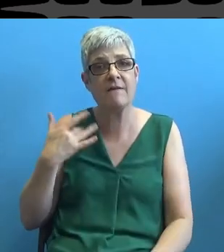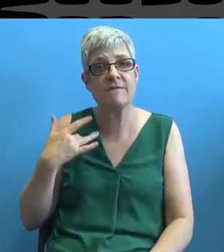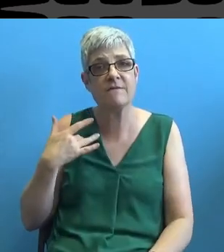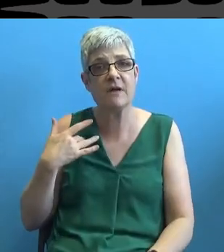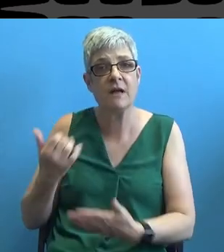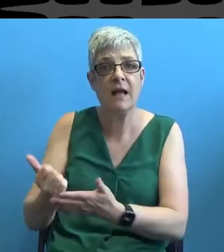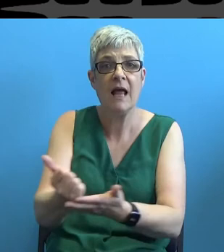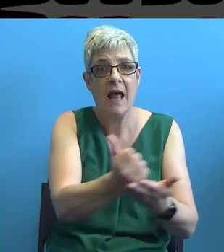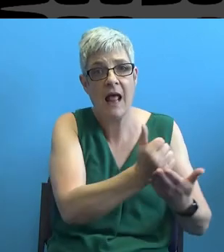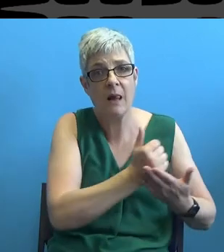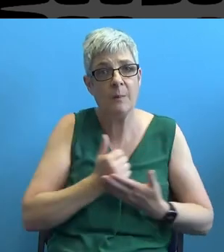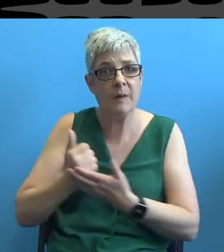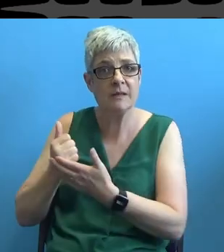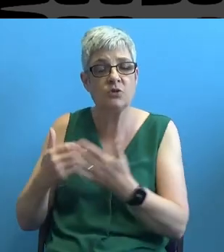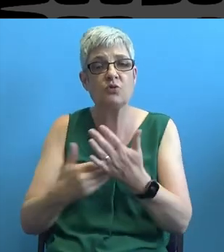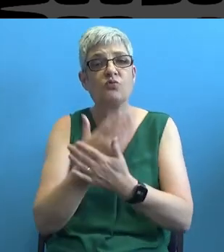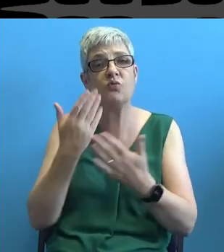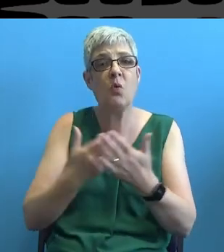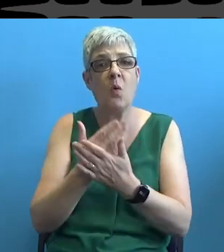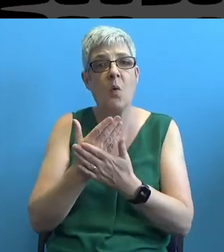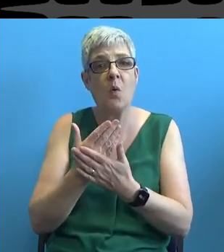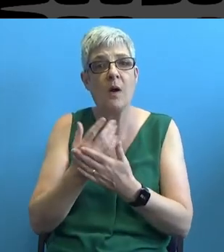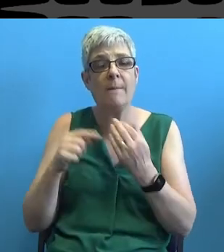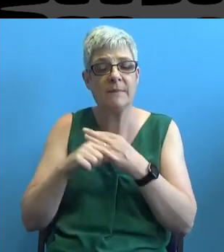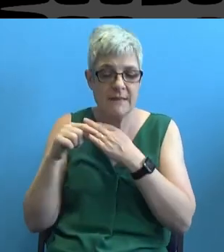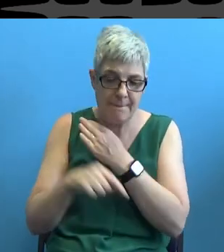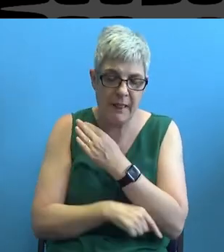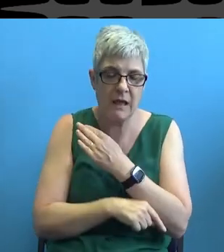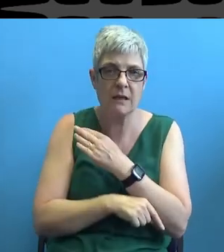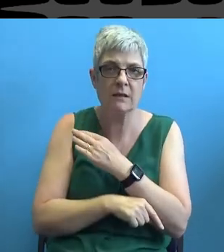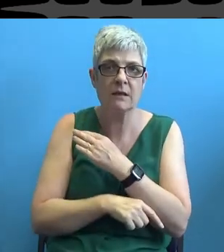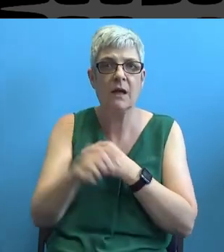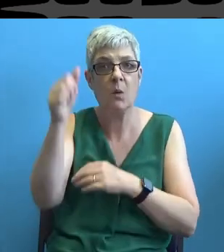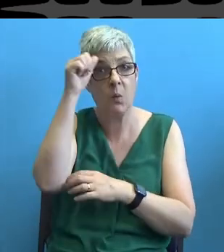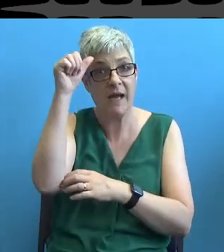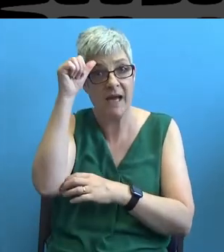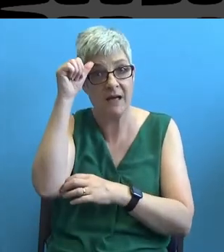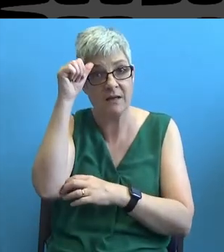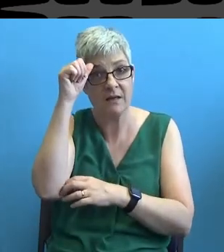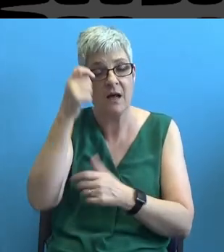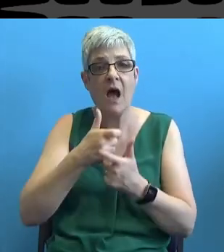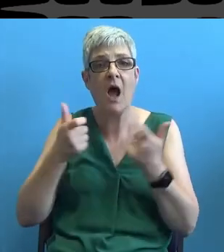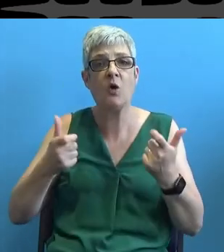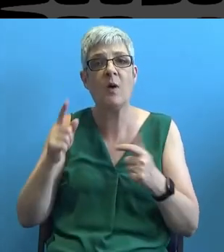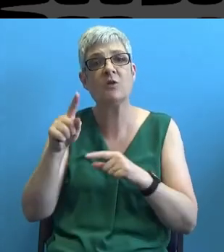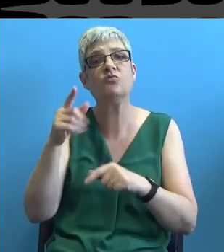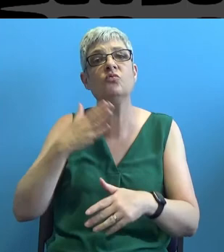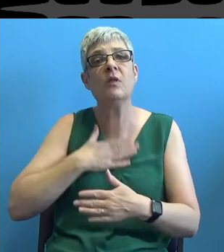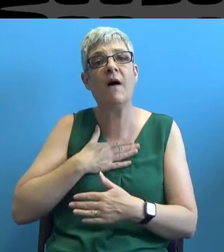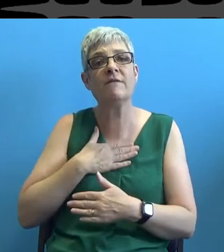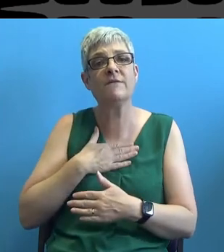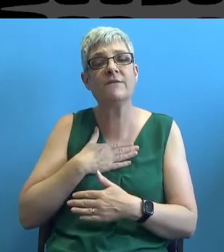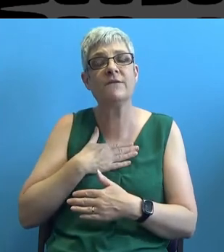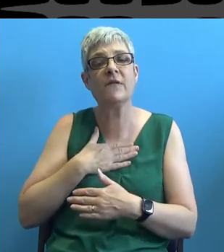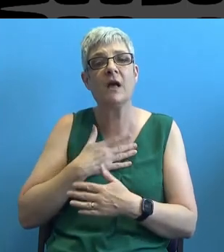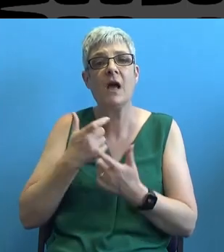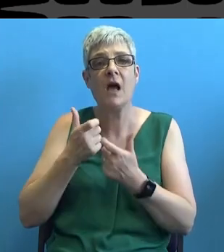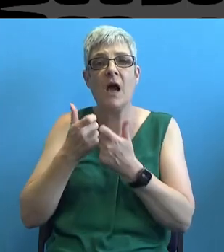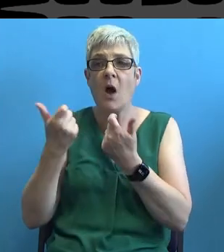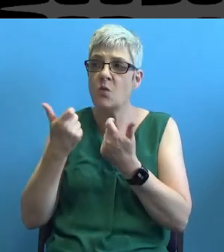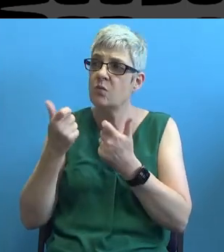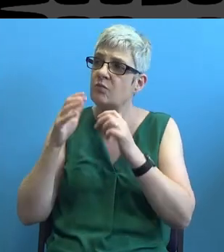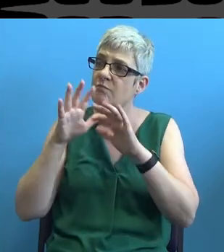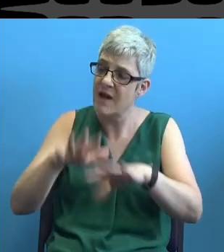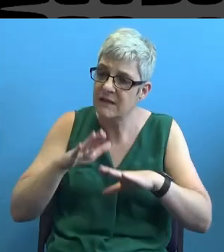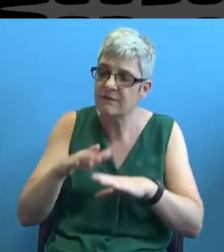to grow more deeply into the awareness of how much you love, how merciful and